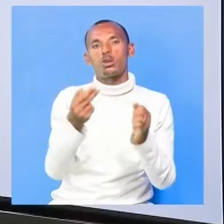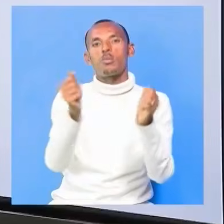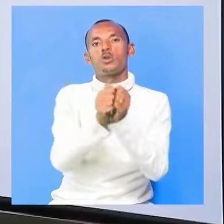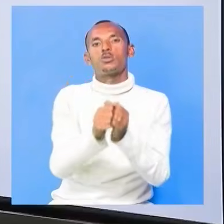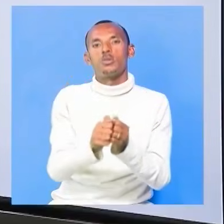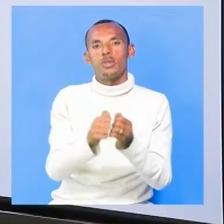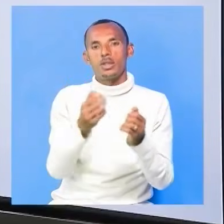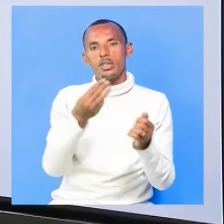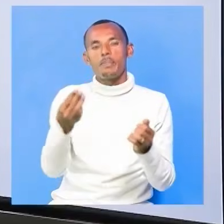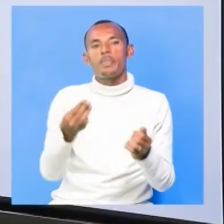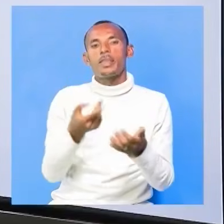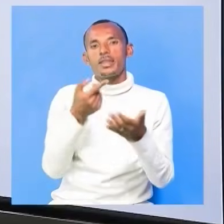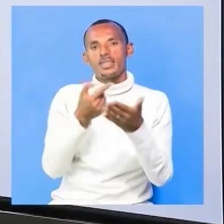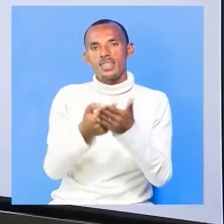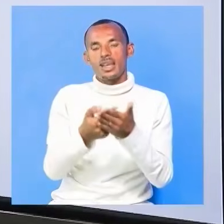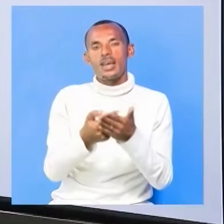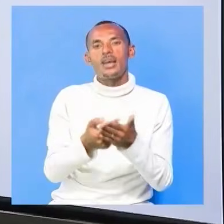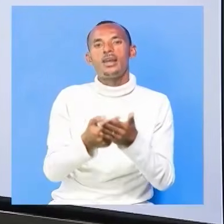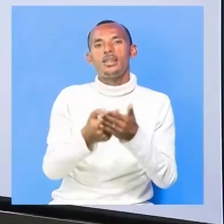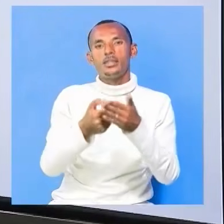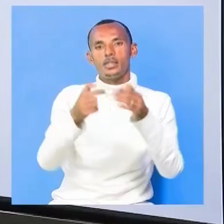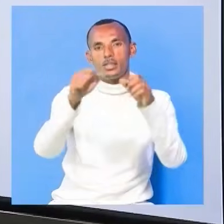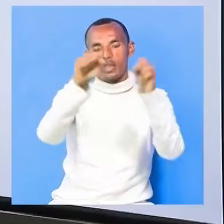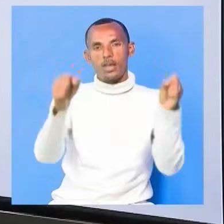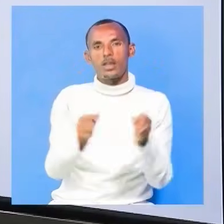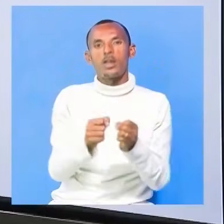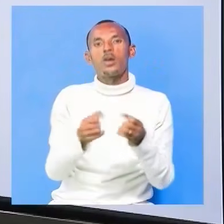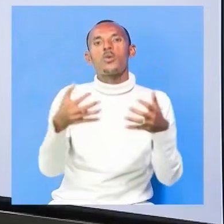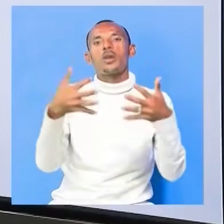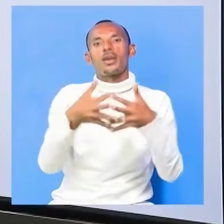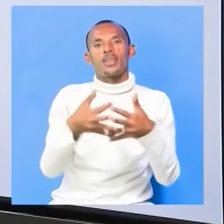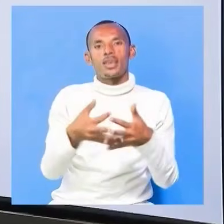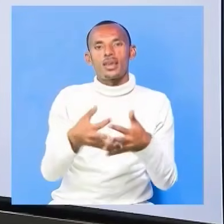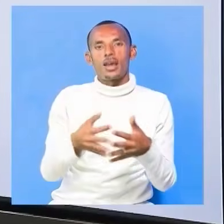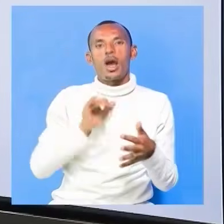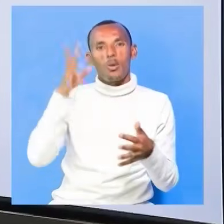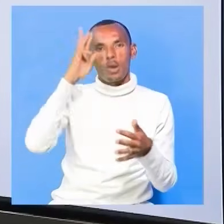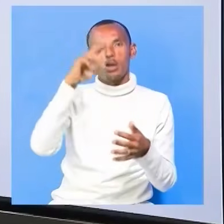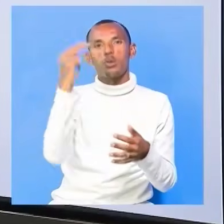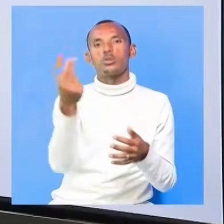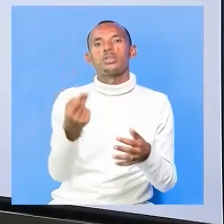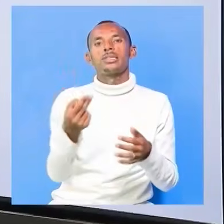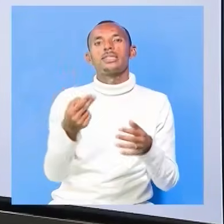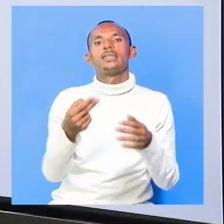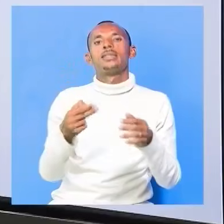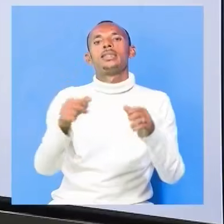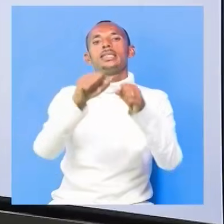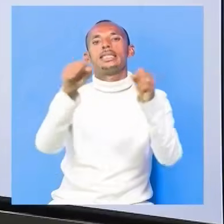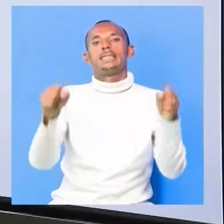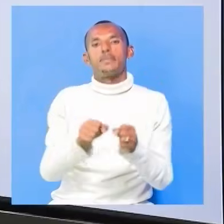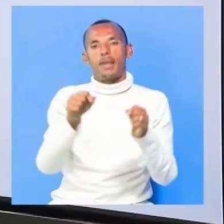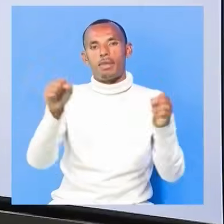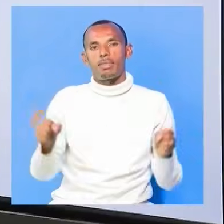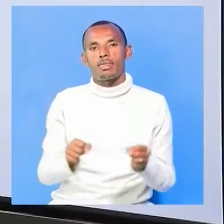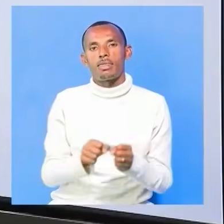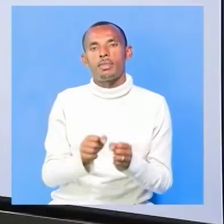being, for the sake of connecting these four sets using a certain operator, I will use subset,